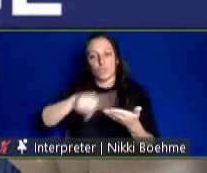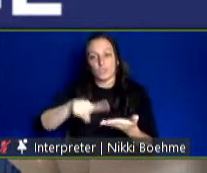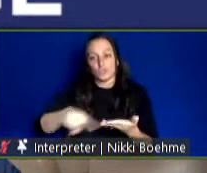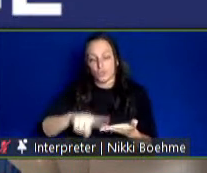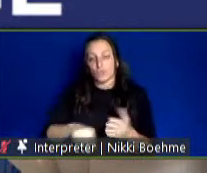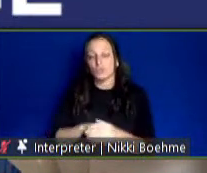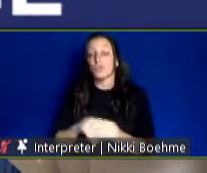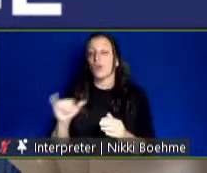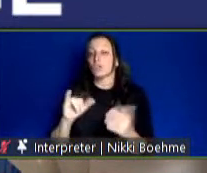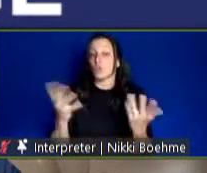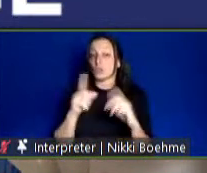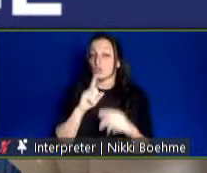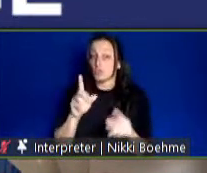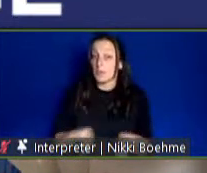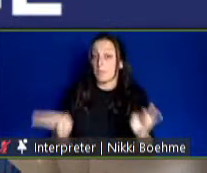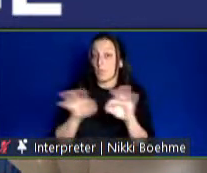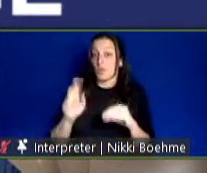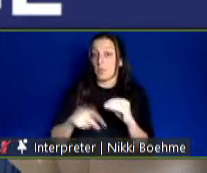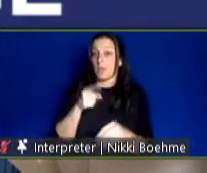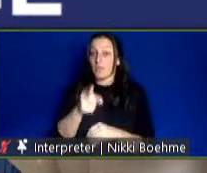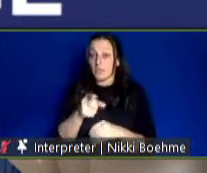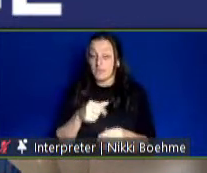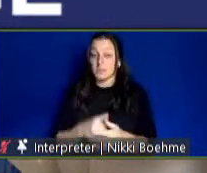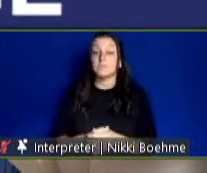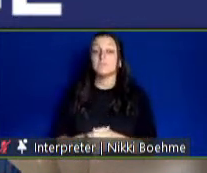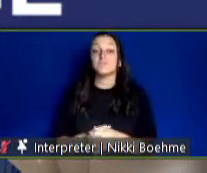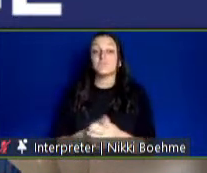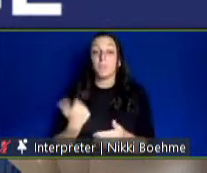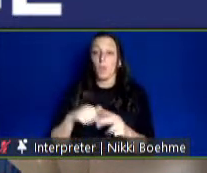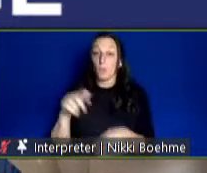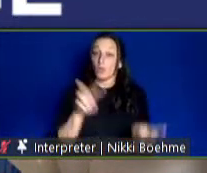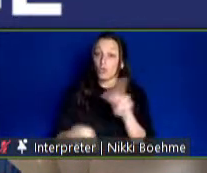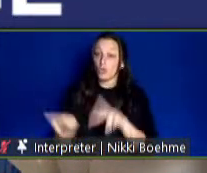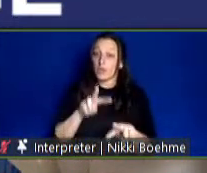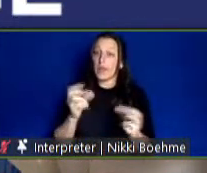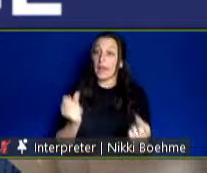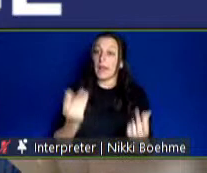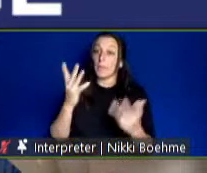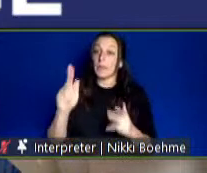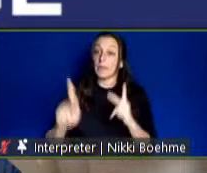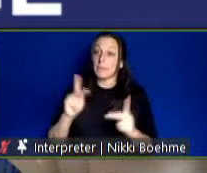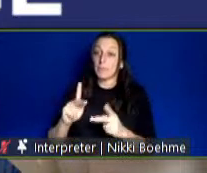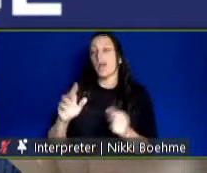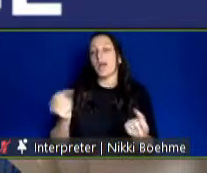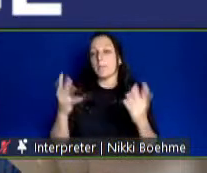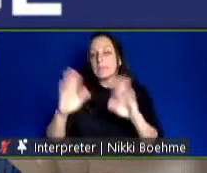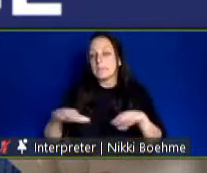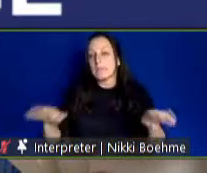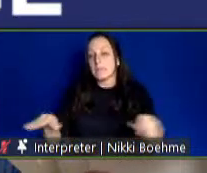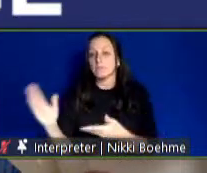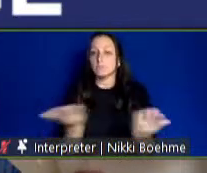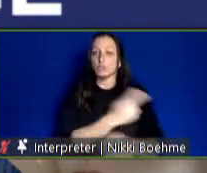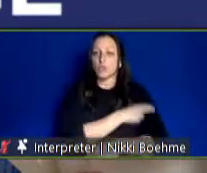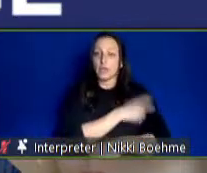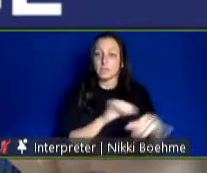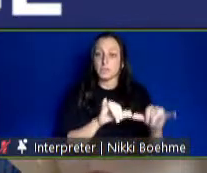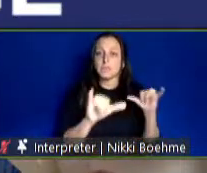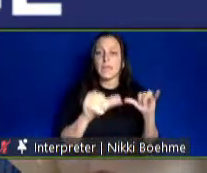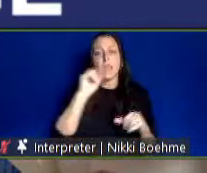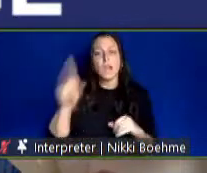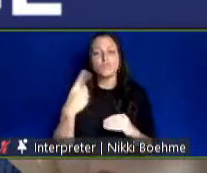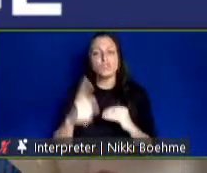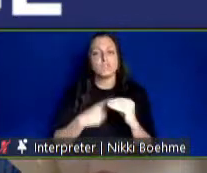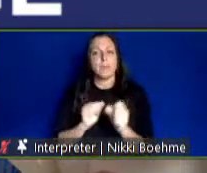important part of the story right now, as we are looking at hospitalizations among children in the state, is not just COVID-19,